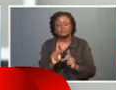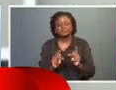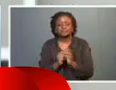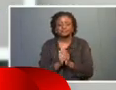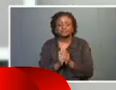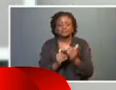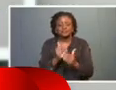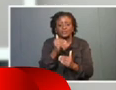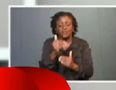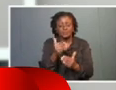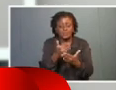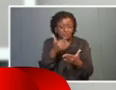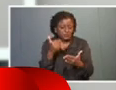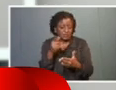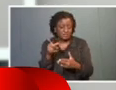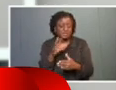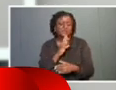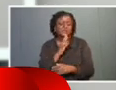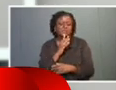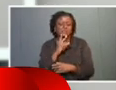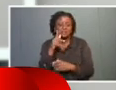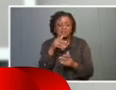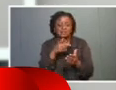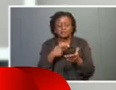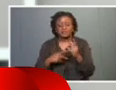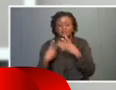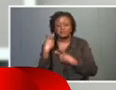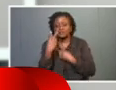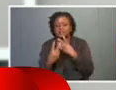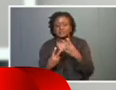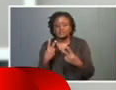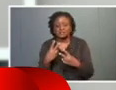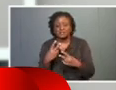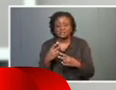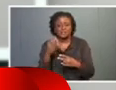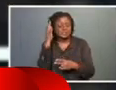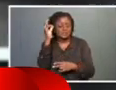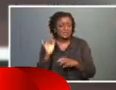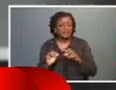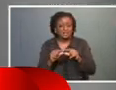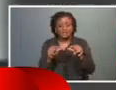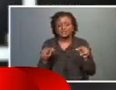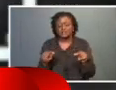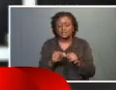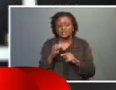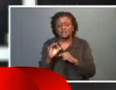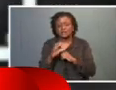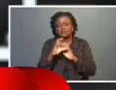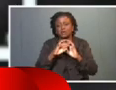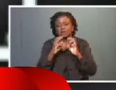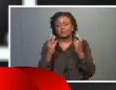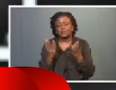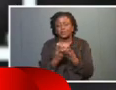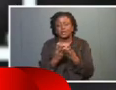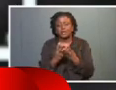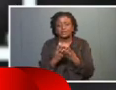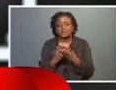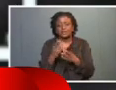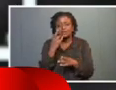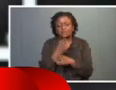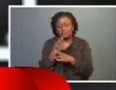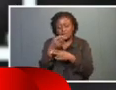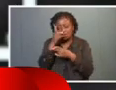Well, ahead of his address, Prime Minister Davis paid a courtesy call on Secretary General of the Commonwealth, the Right Honourable Patricia Scotland